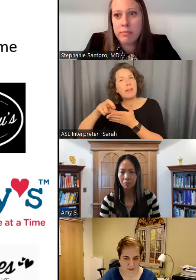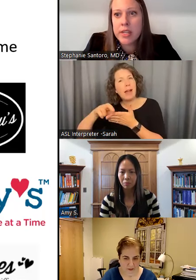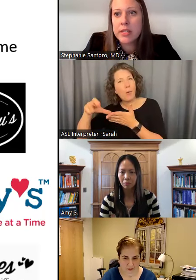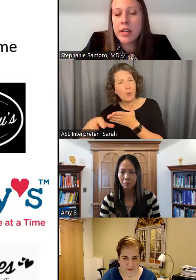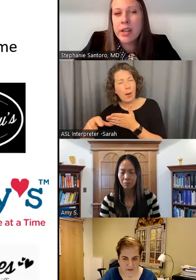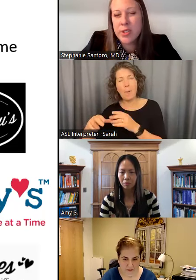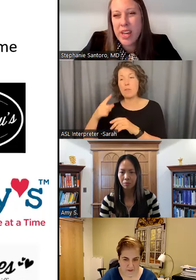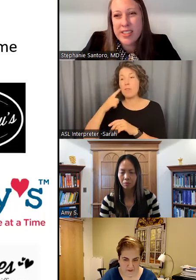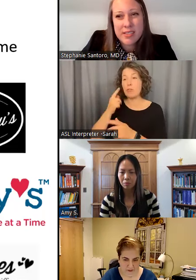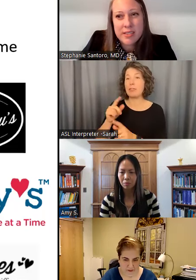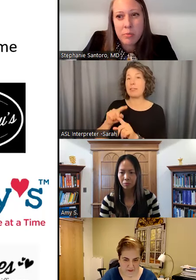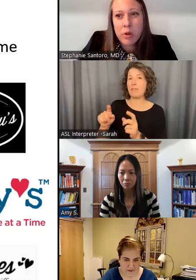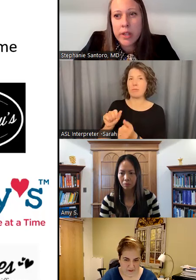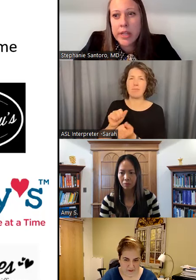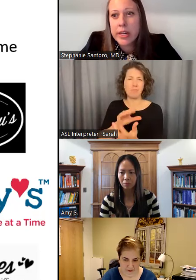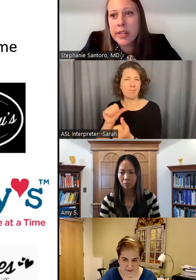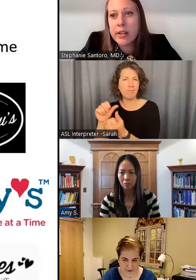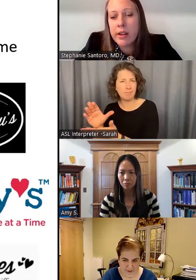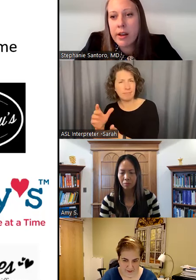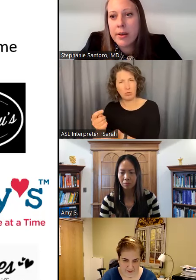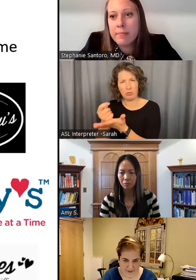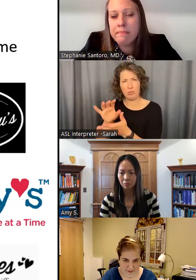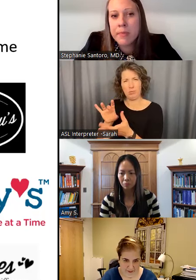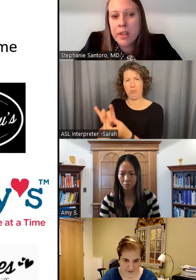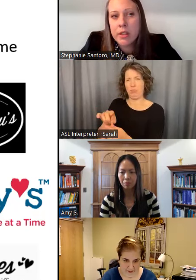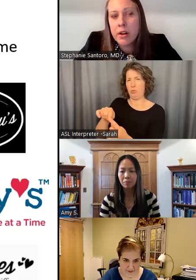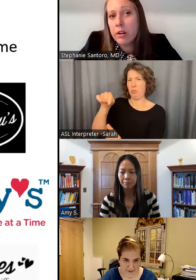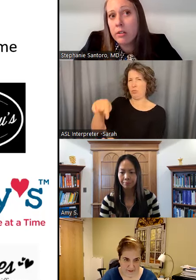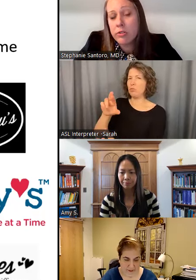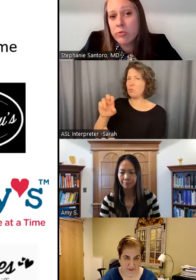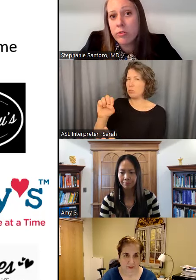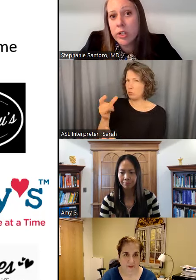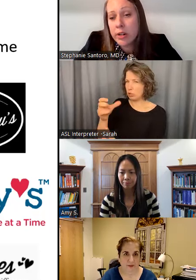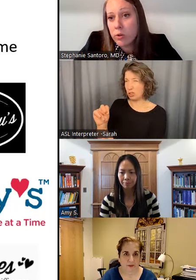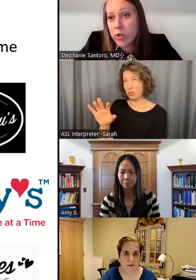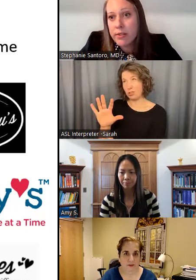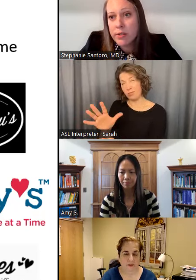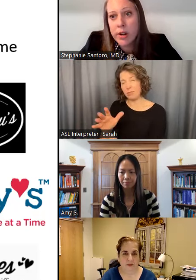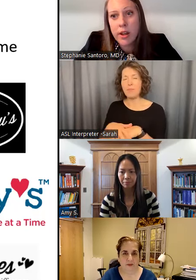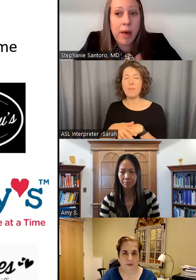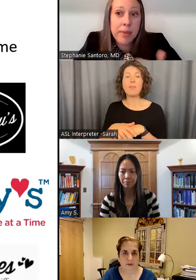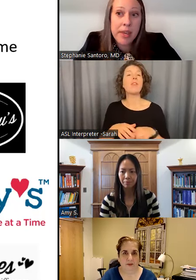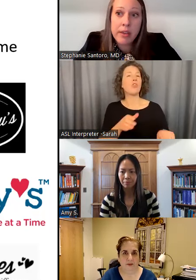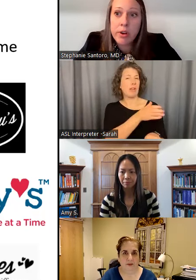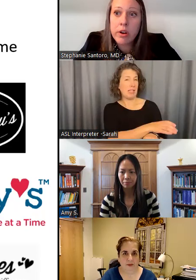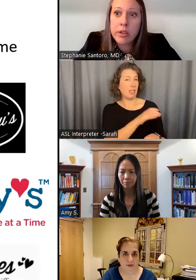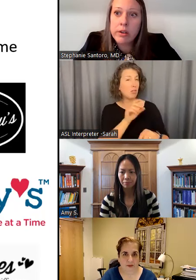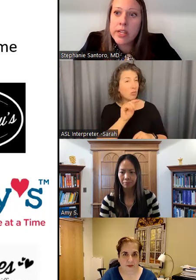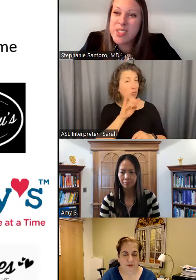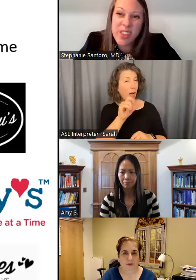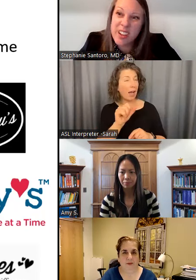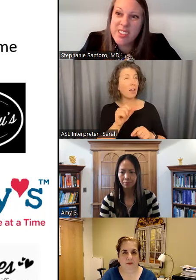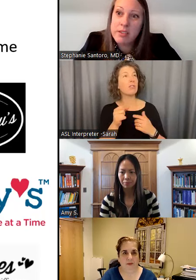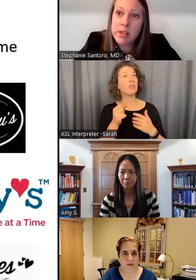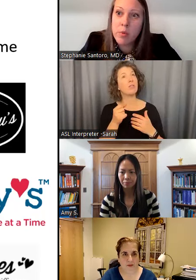of treatment. So that's somewhat related. There are clinical trials going on about behavior and